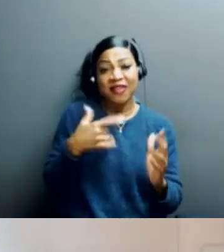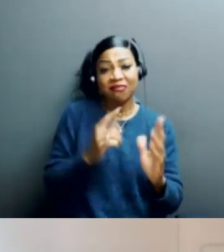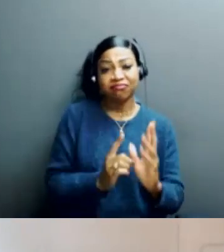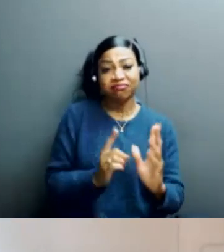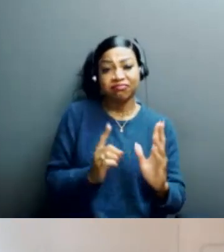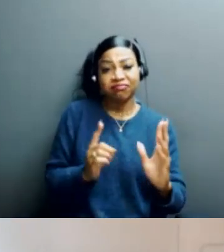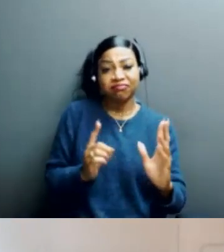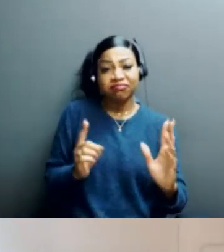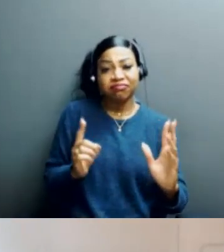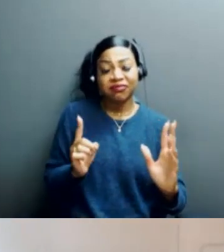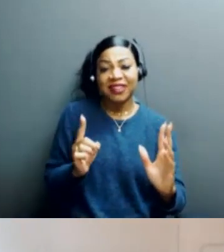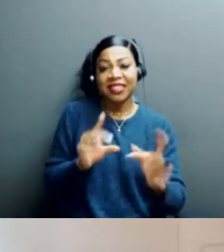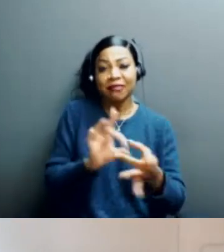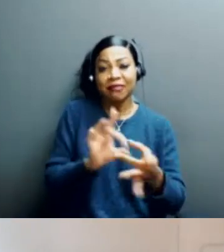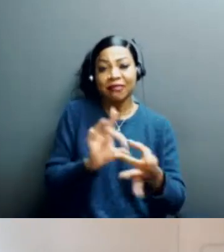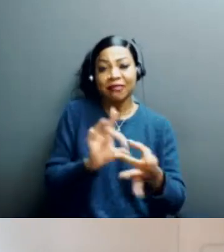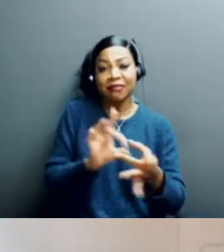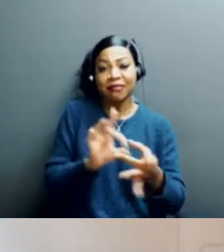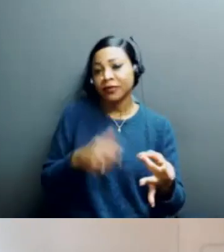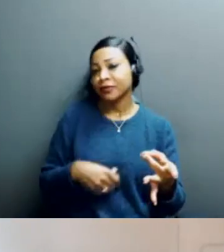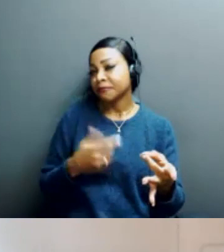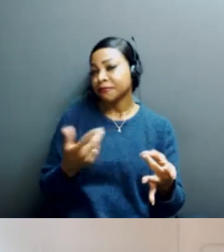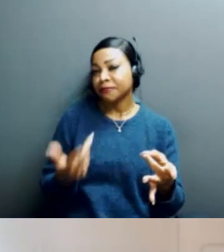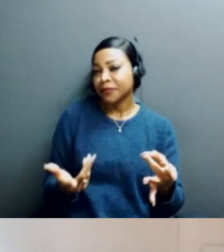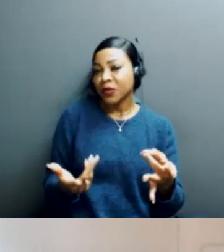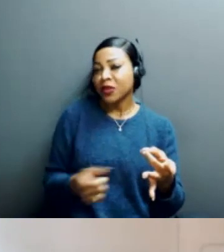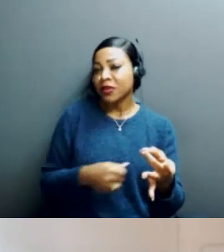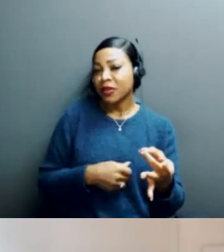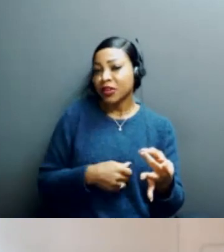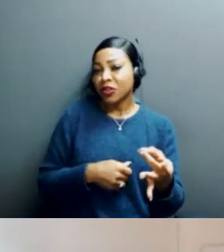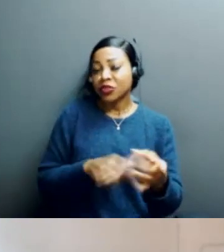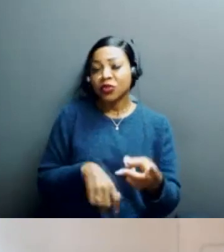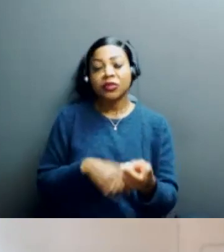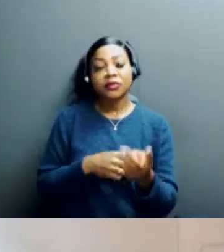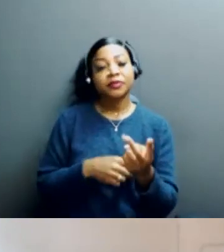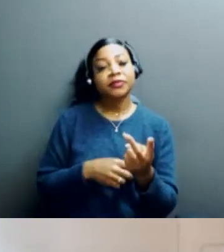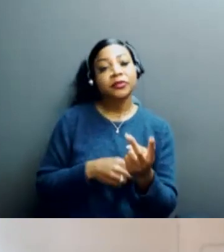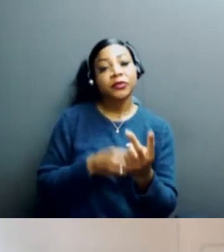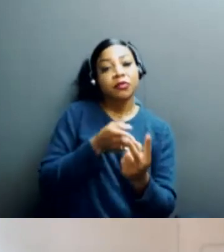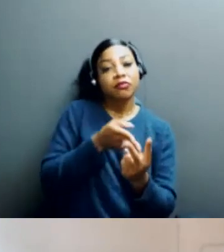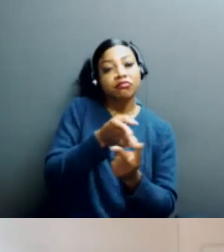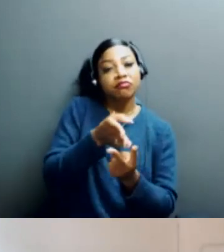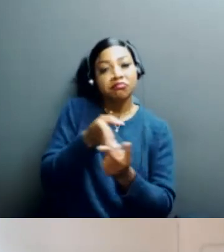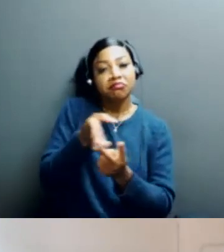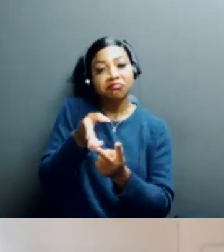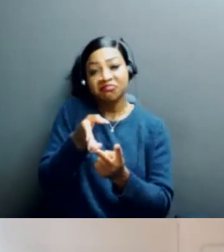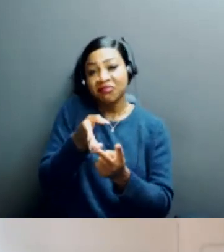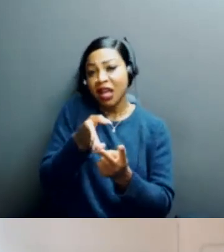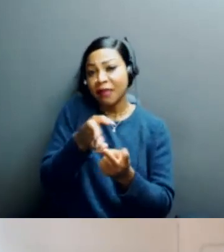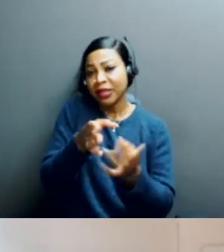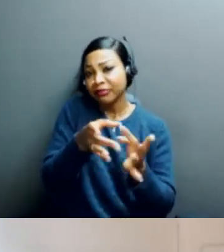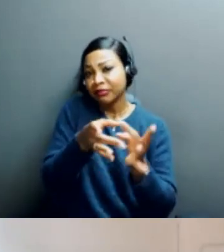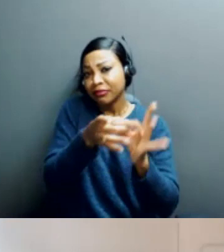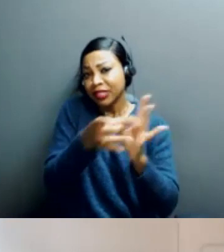ability to connect with people so how does that does those two spheres of your work enter block